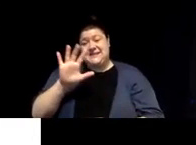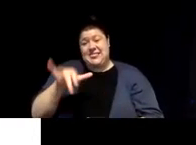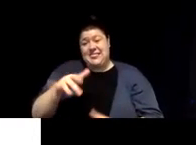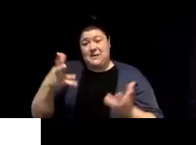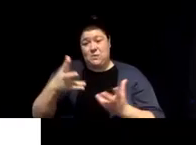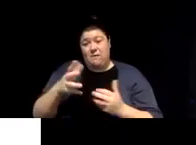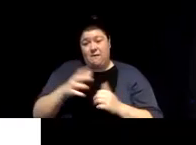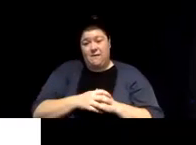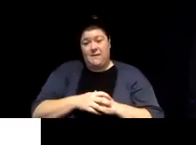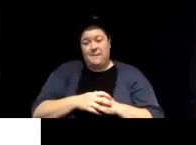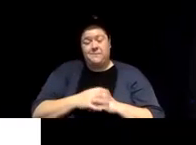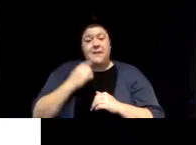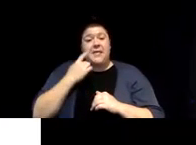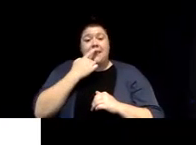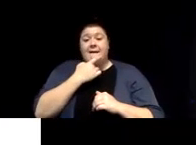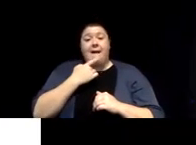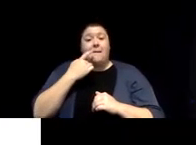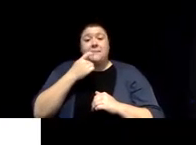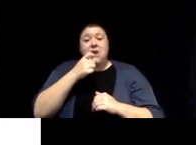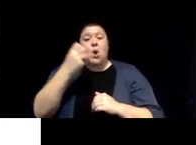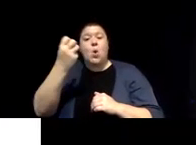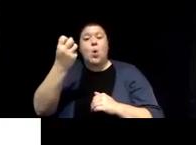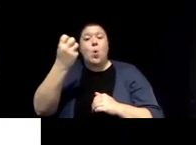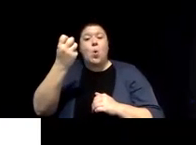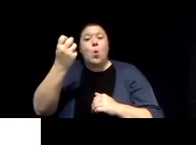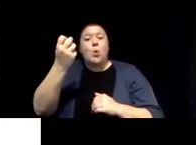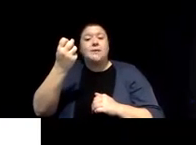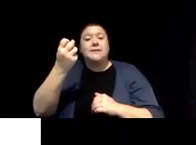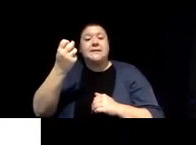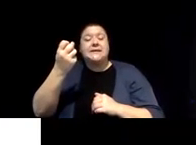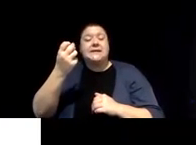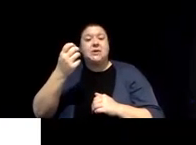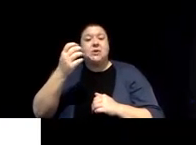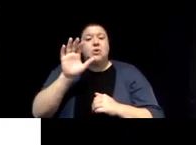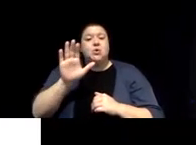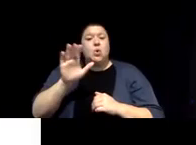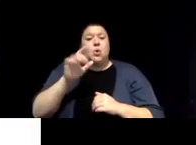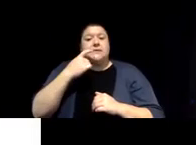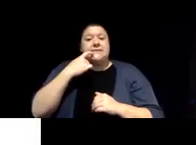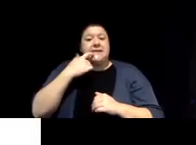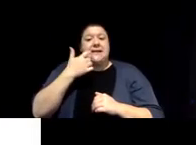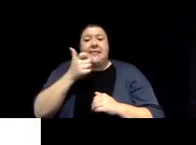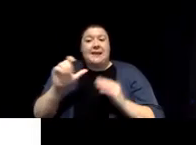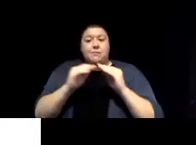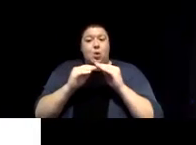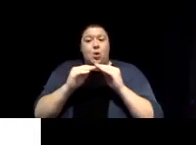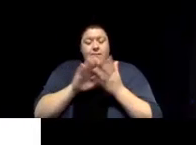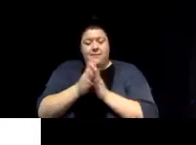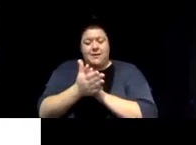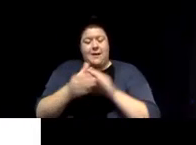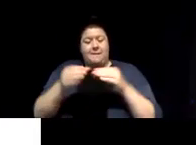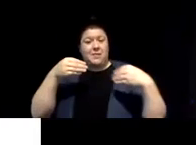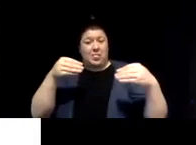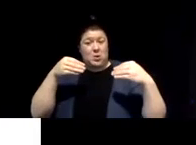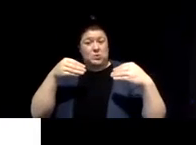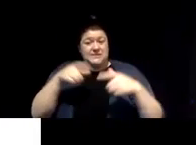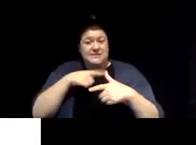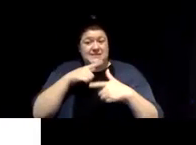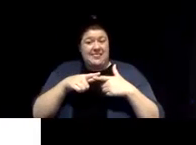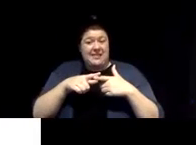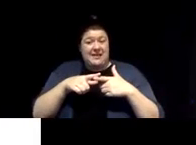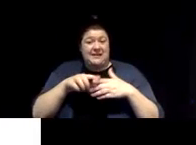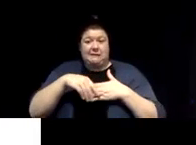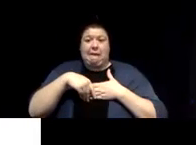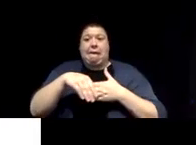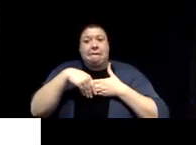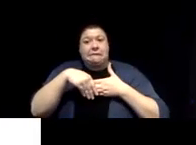where the gums aren't holding your teeth in place anymore, so they become loose, they start to bleed, and then you start having all sorts